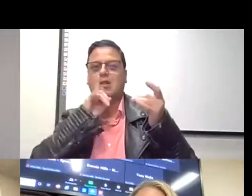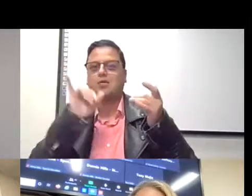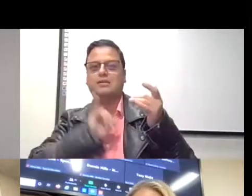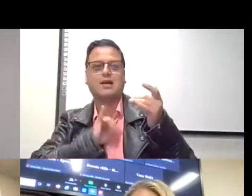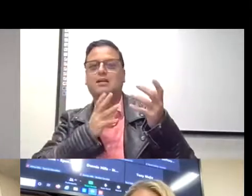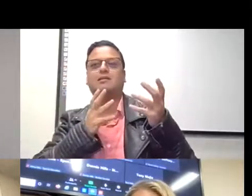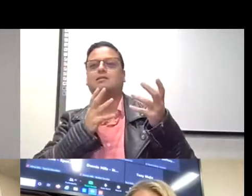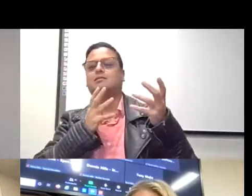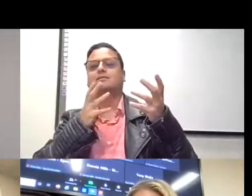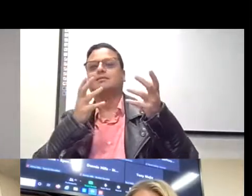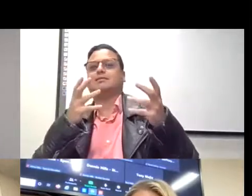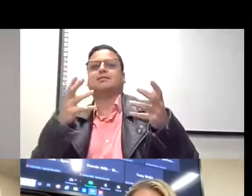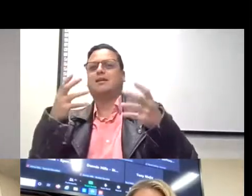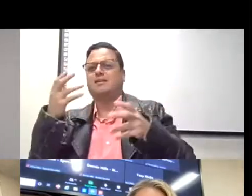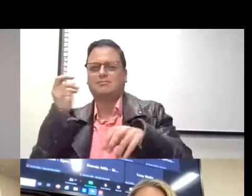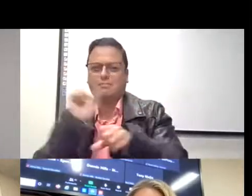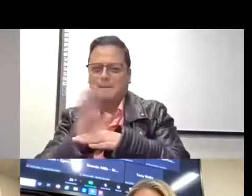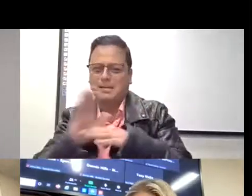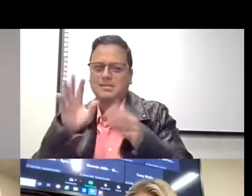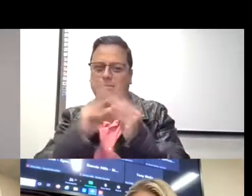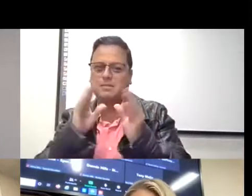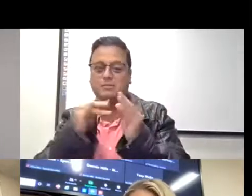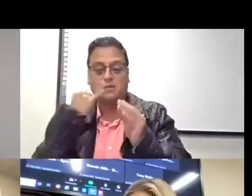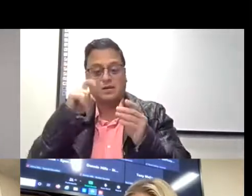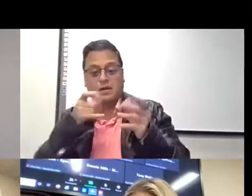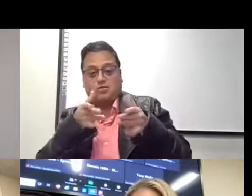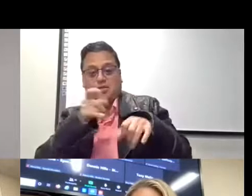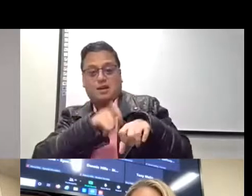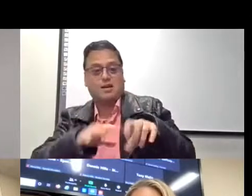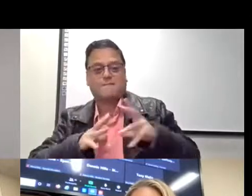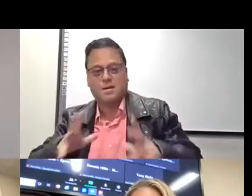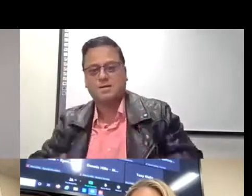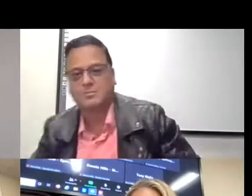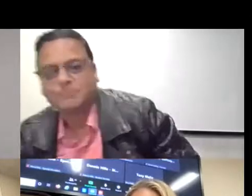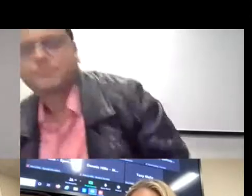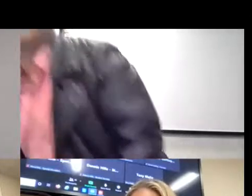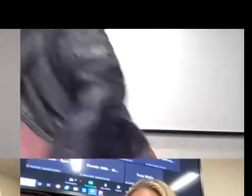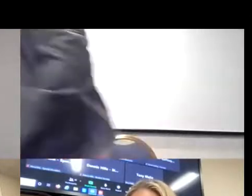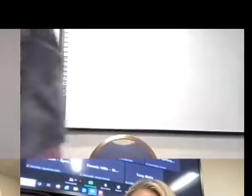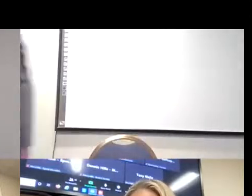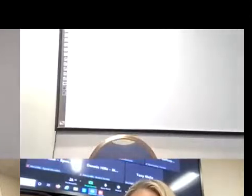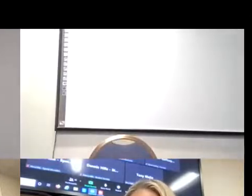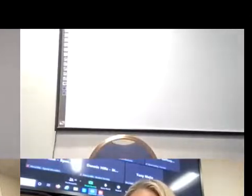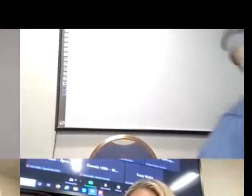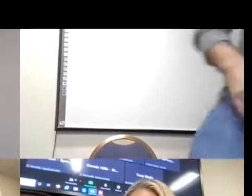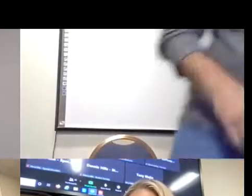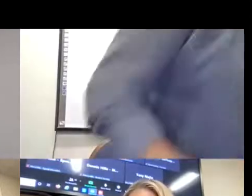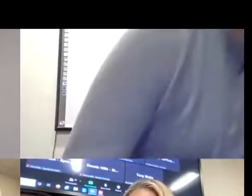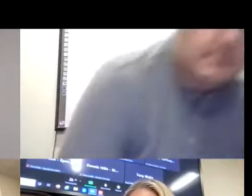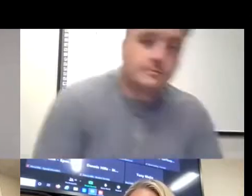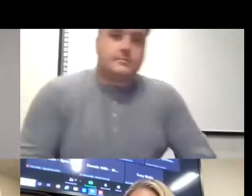meeting, but if that's where we had to put it, that's fine. That's what we have to do. The other comment is about